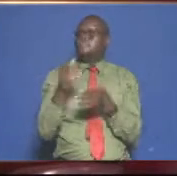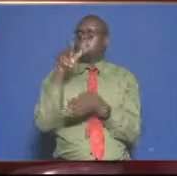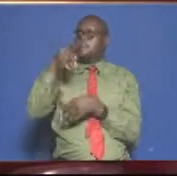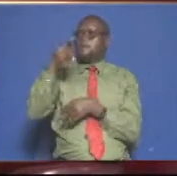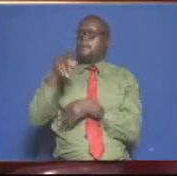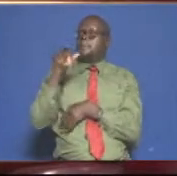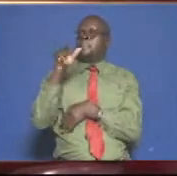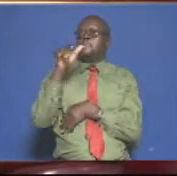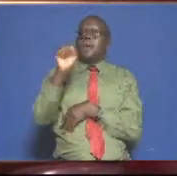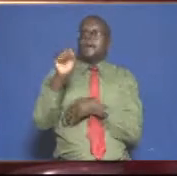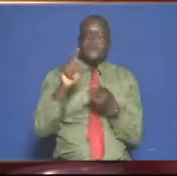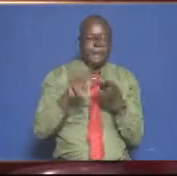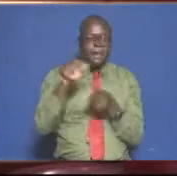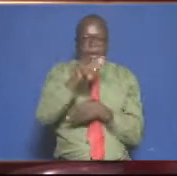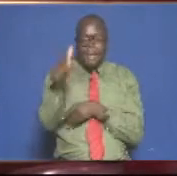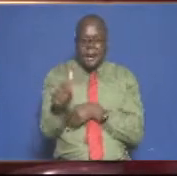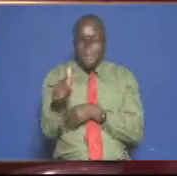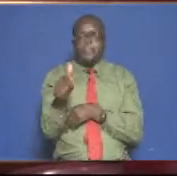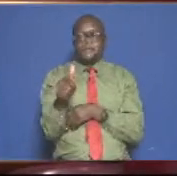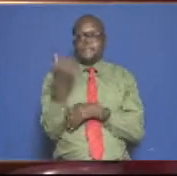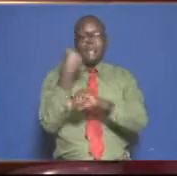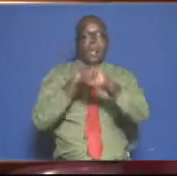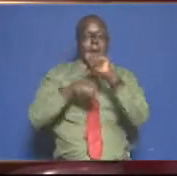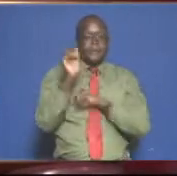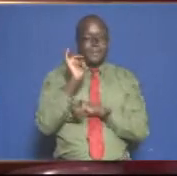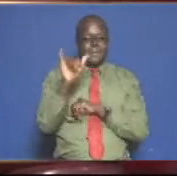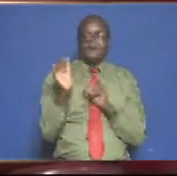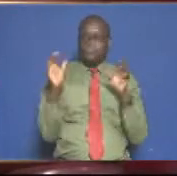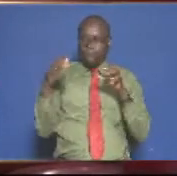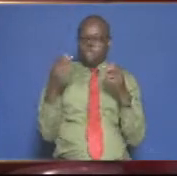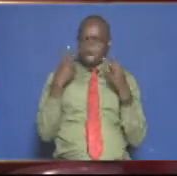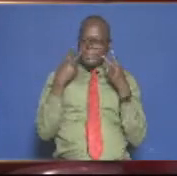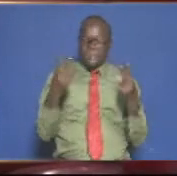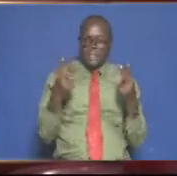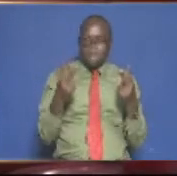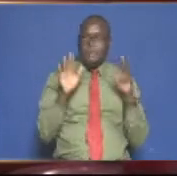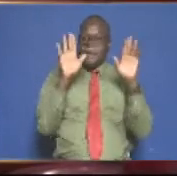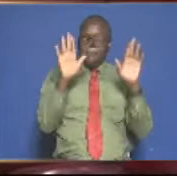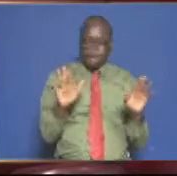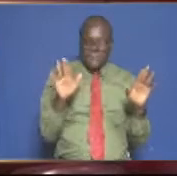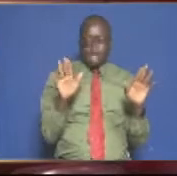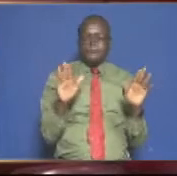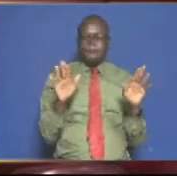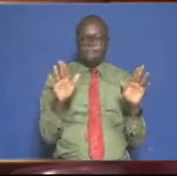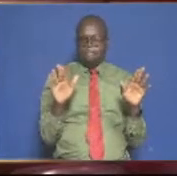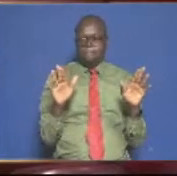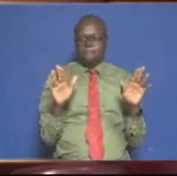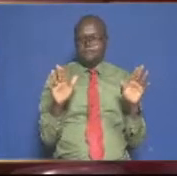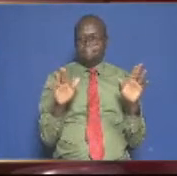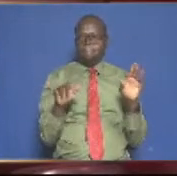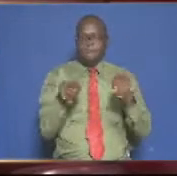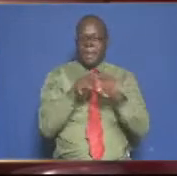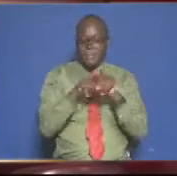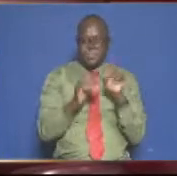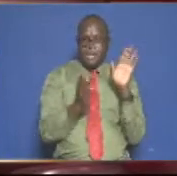PPAs and any other appropriate action the task force deems fit as